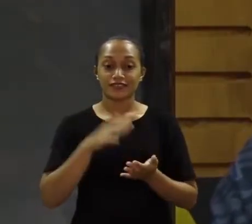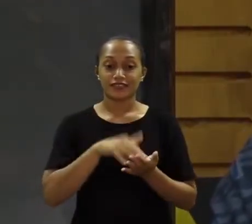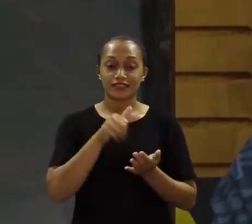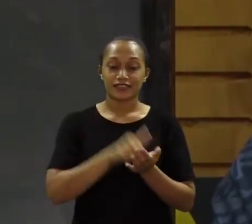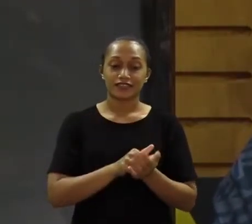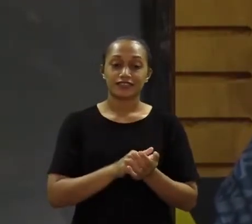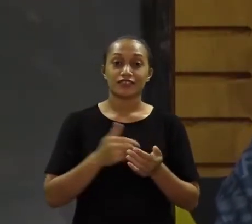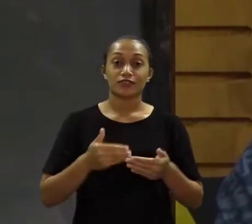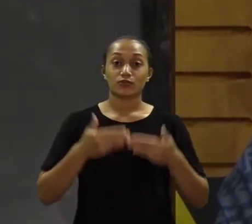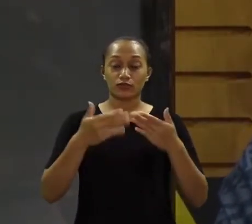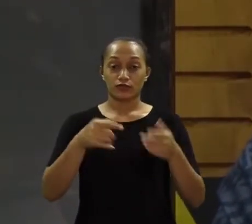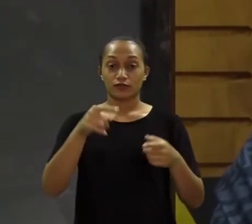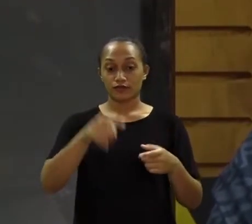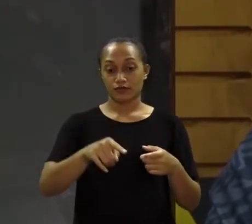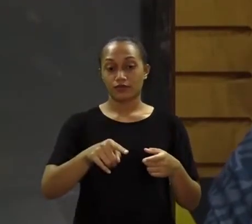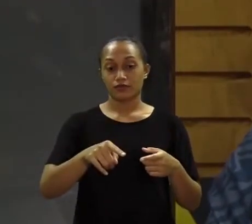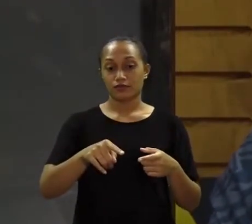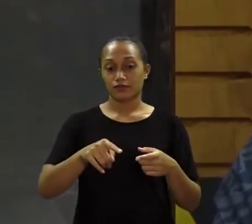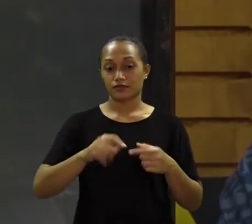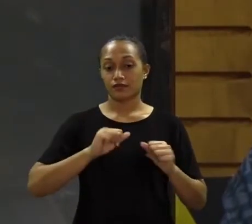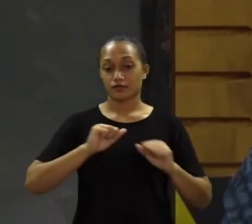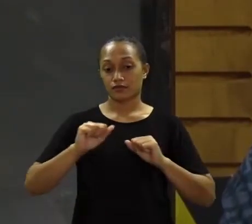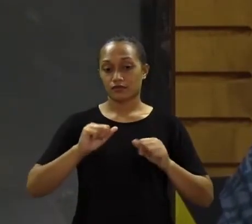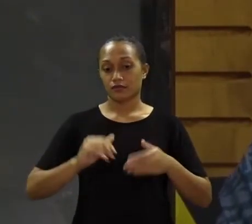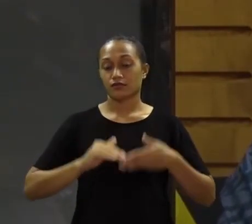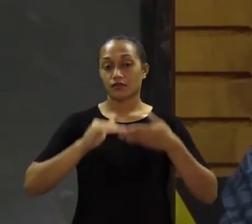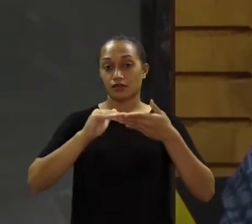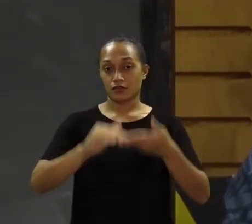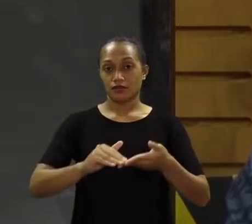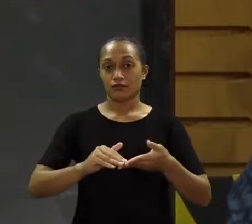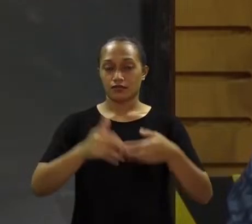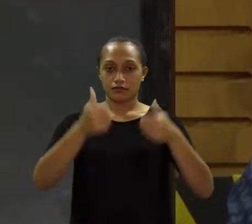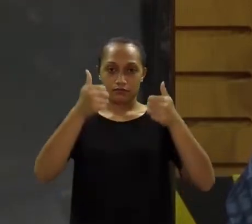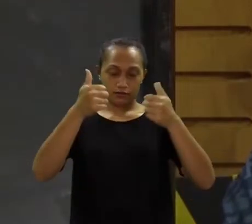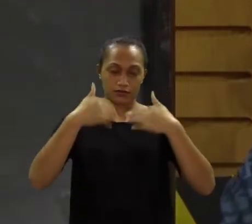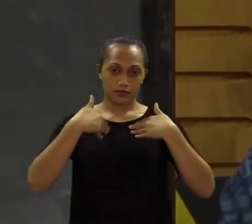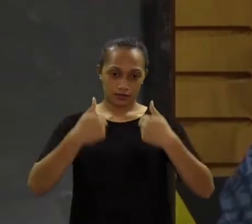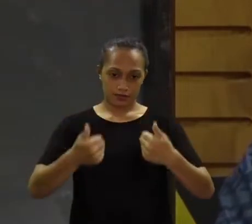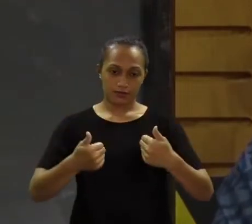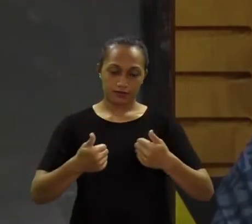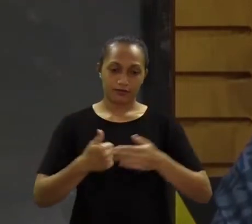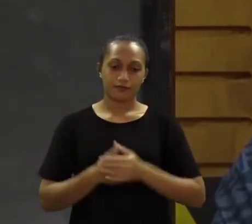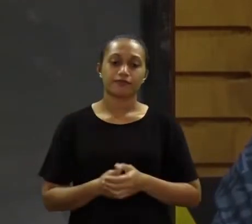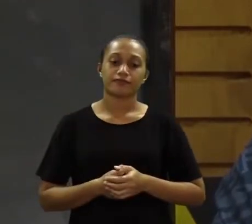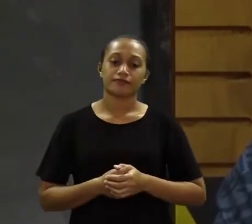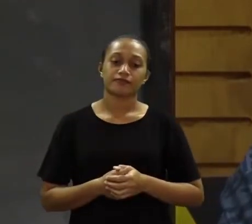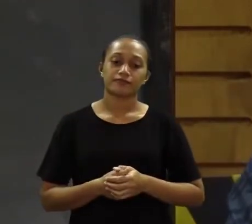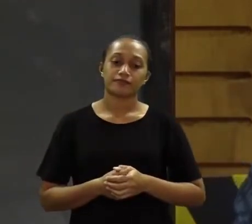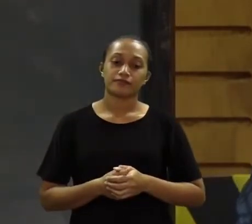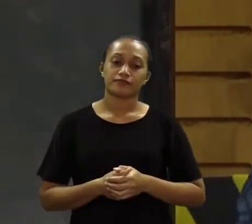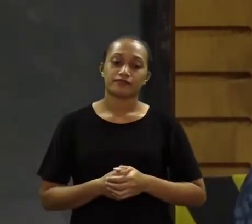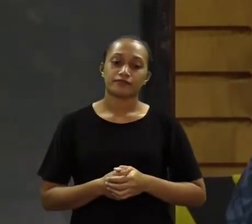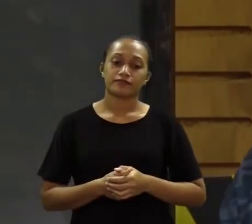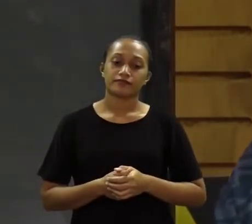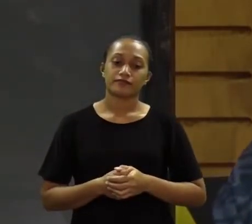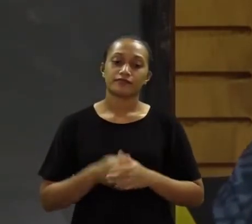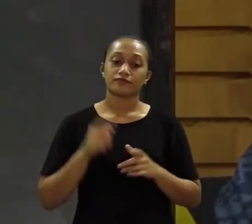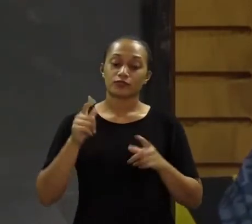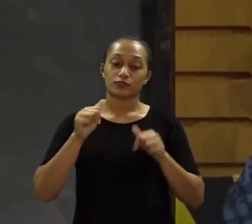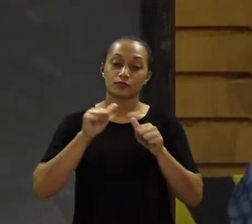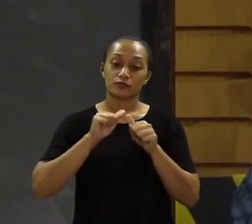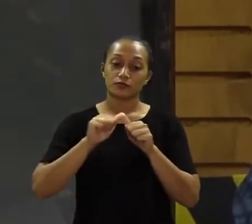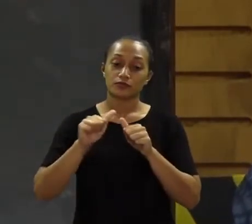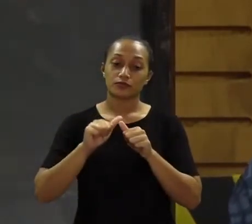with this normal exercise that can help improve the health of your lungs. You will be better